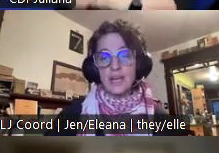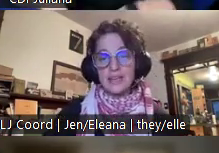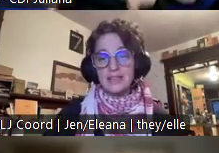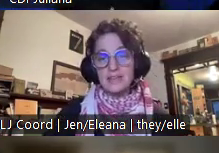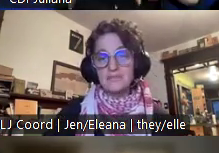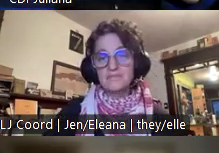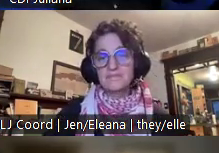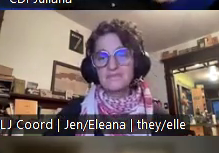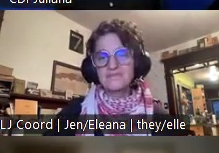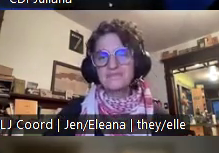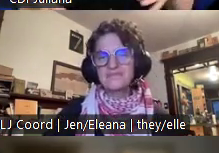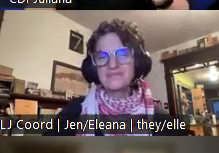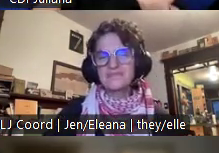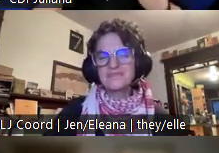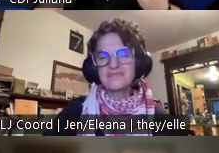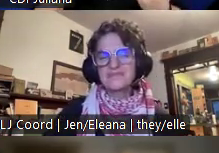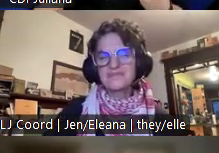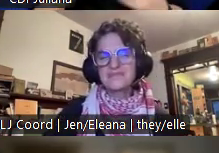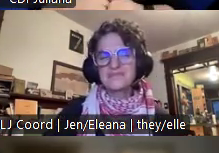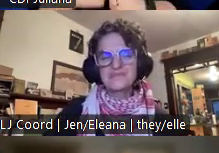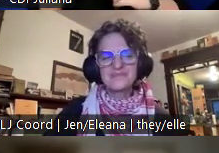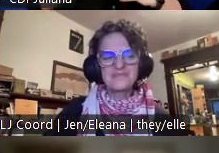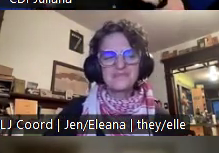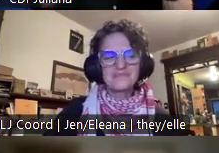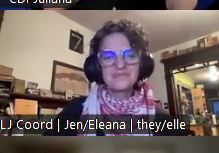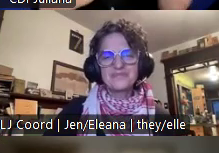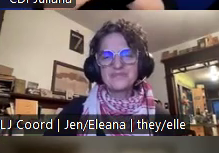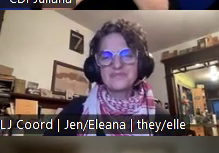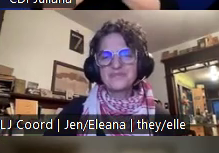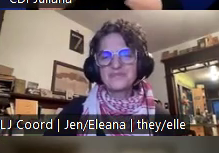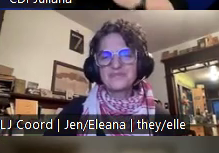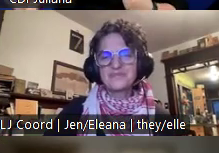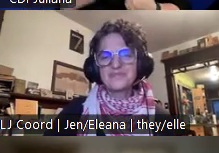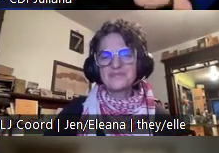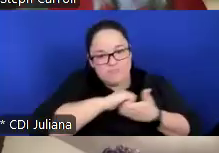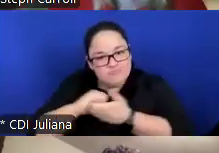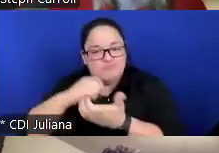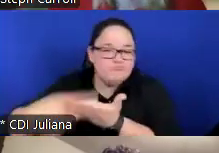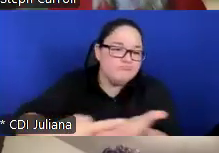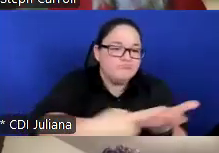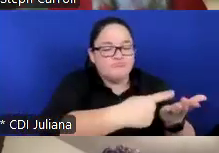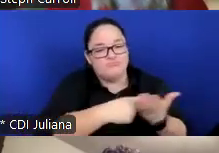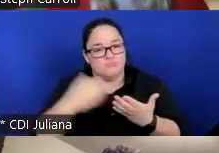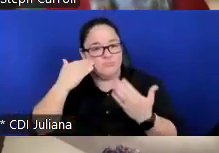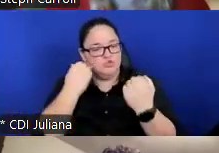support this que hacen. conversation since we feel a strong solidarity with the work that you do.